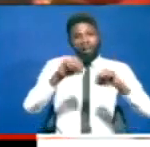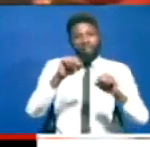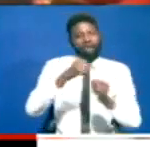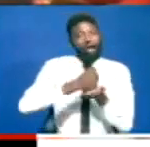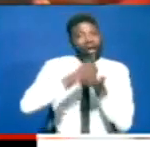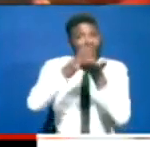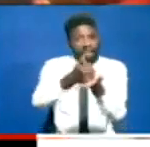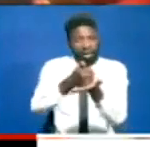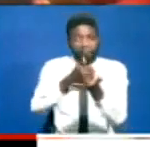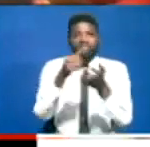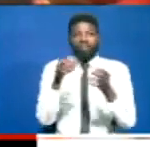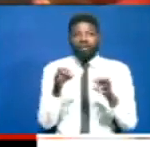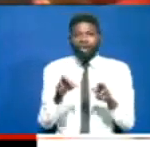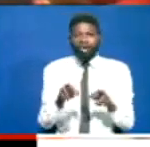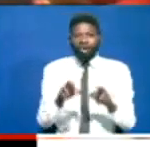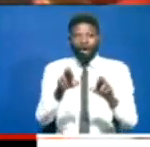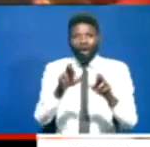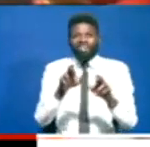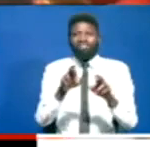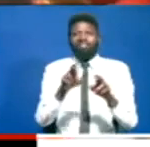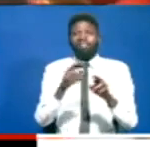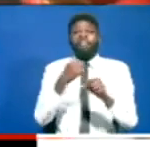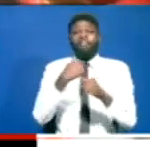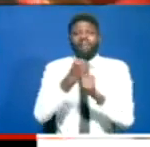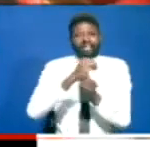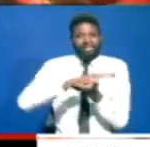yo barabara, mpaka tutengeneze a good